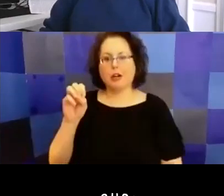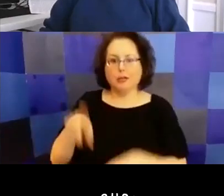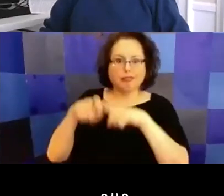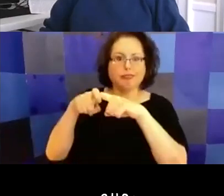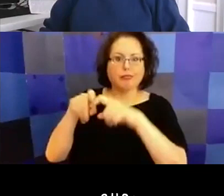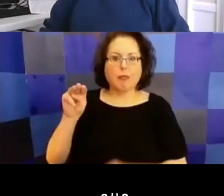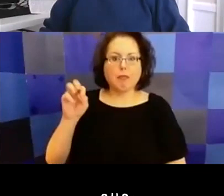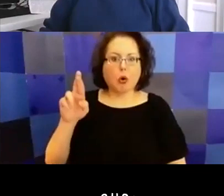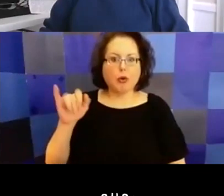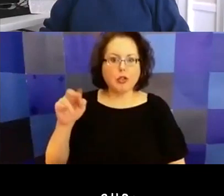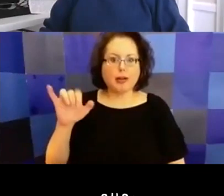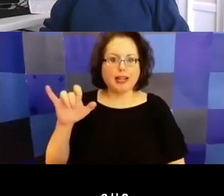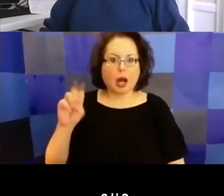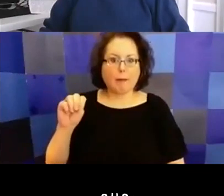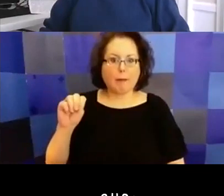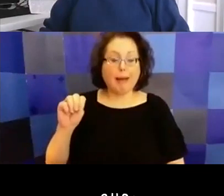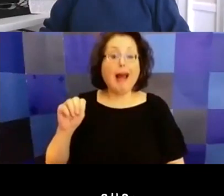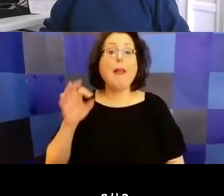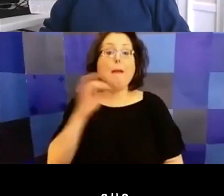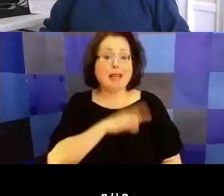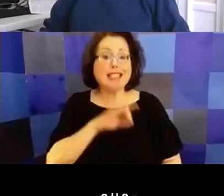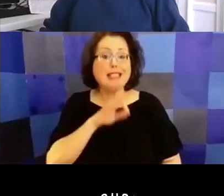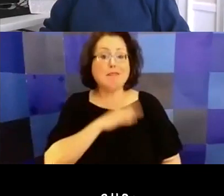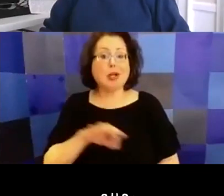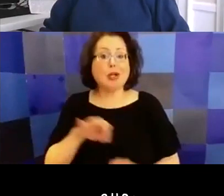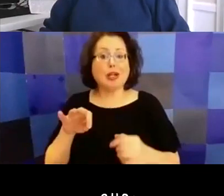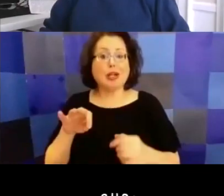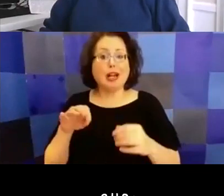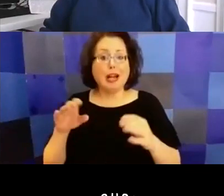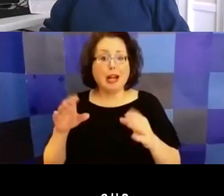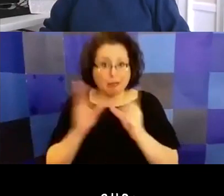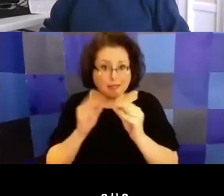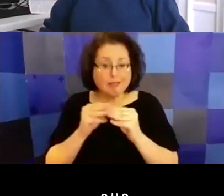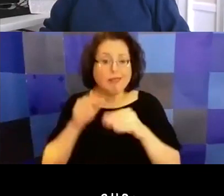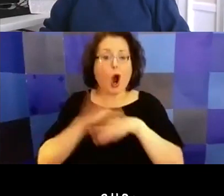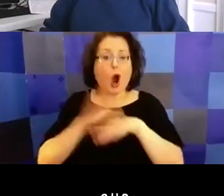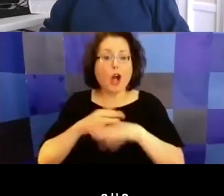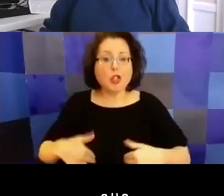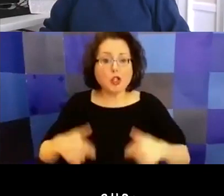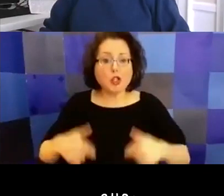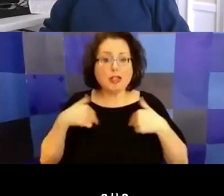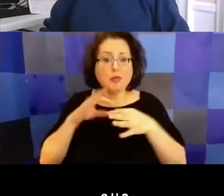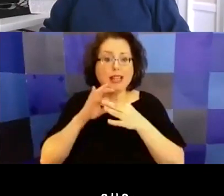the Pittsburgh Commission on Human Relations have sufficient funding